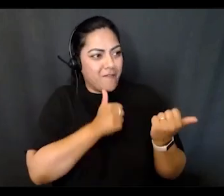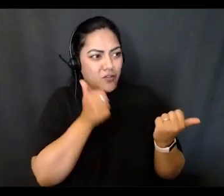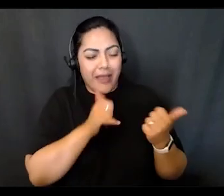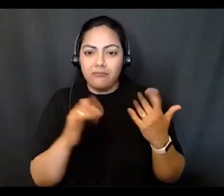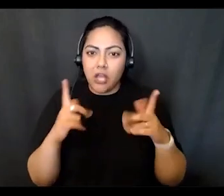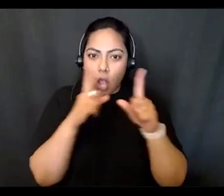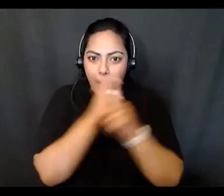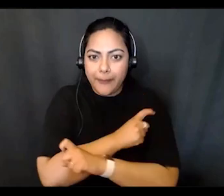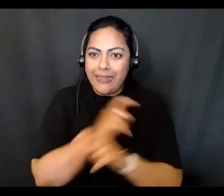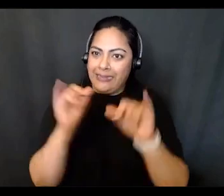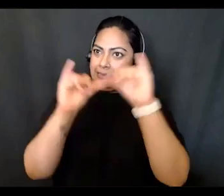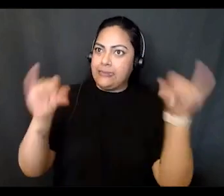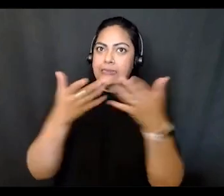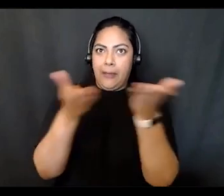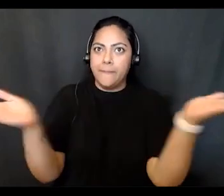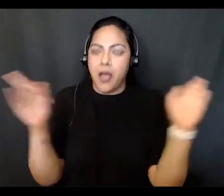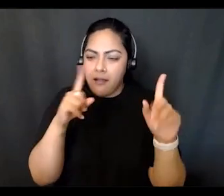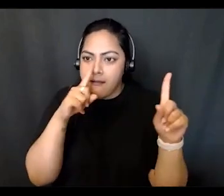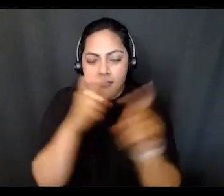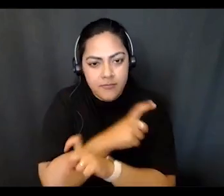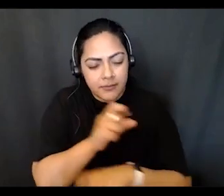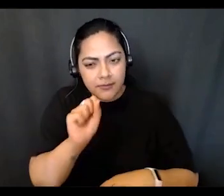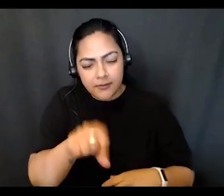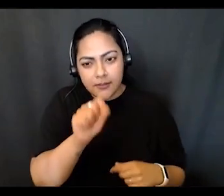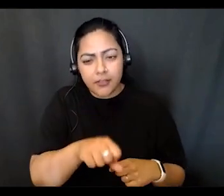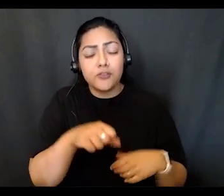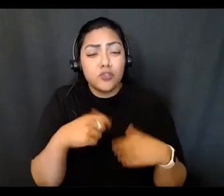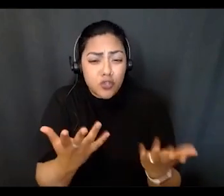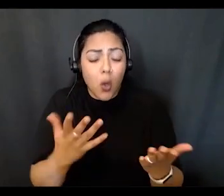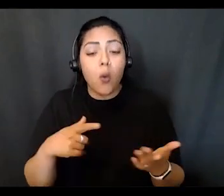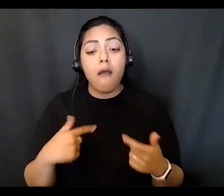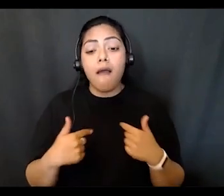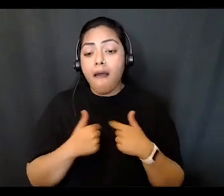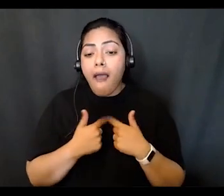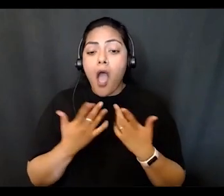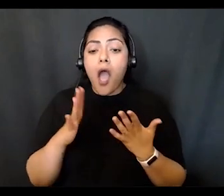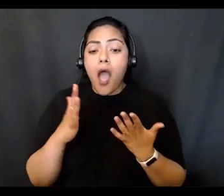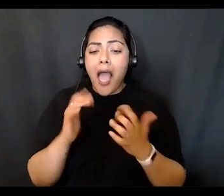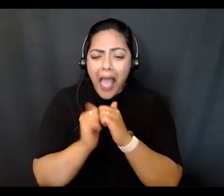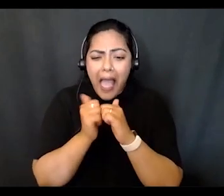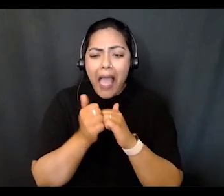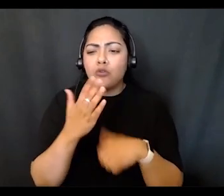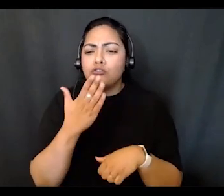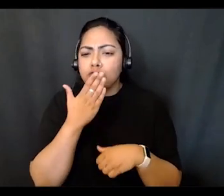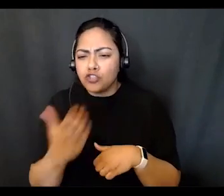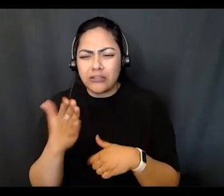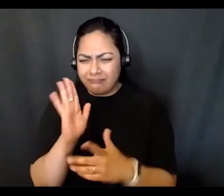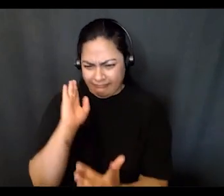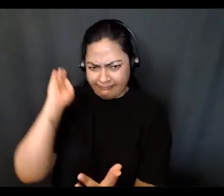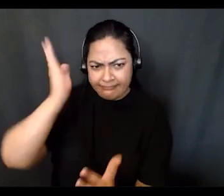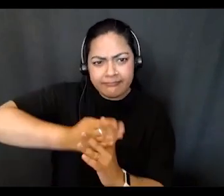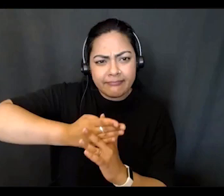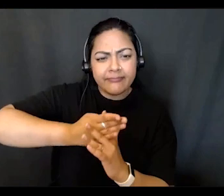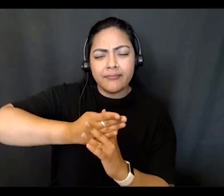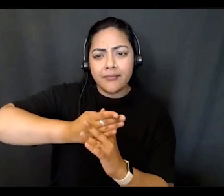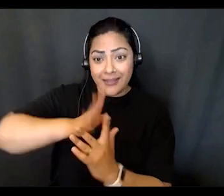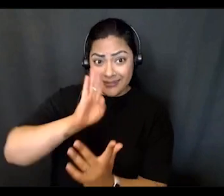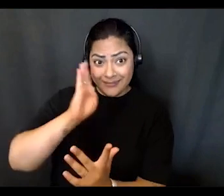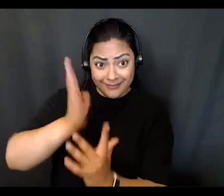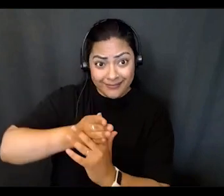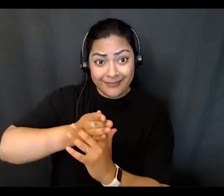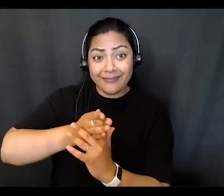complicated. These systems are complicated. And so being good at interrupting this is being able to have